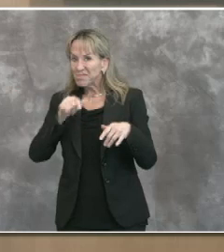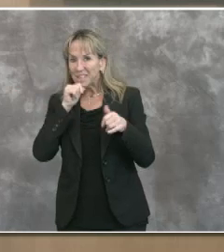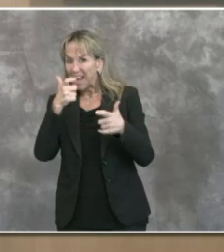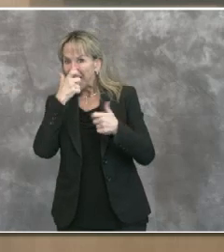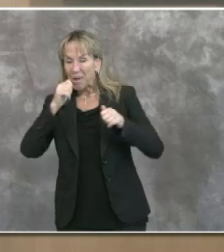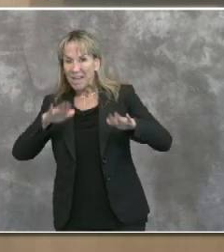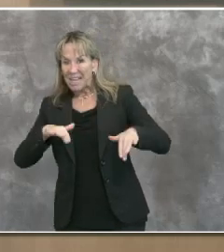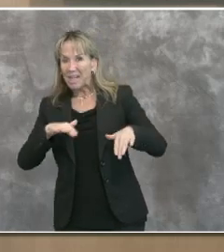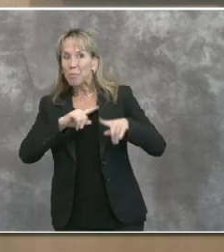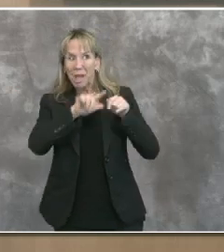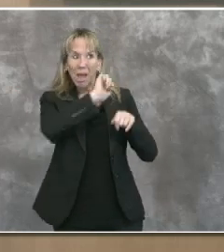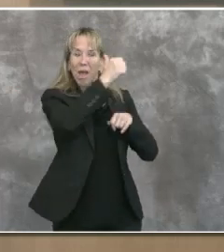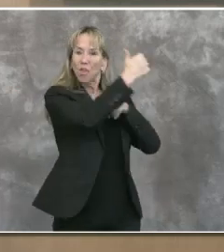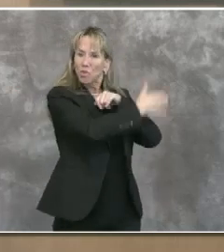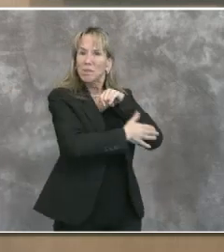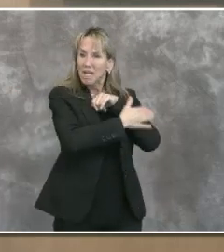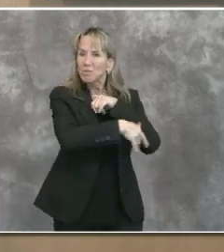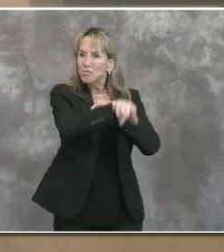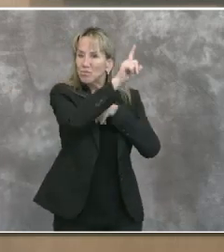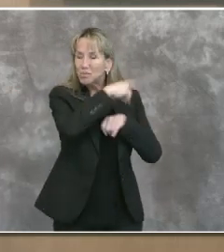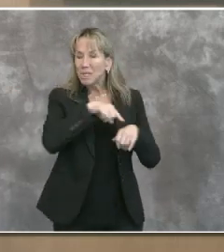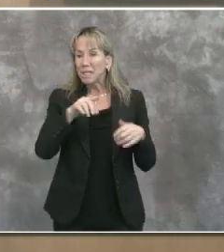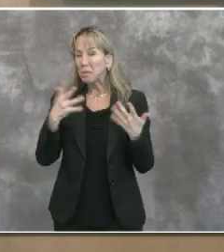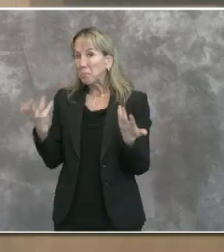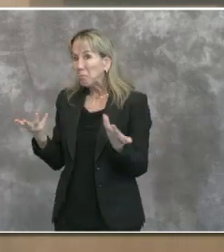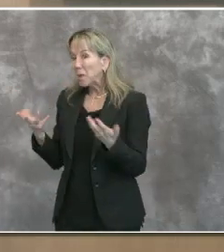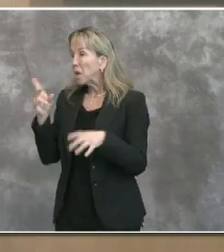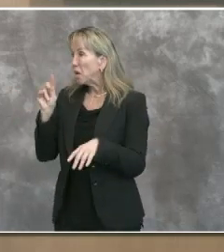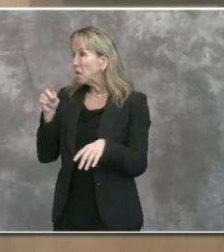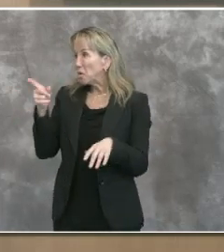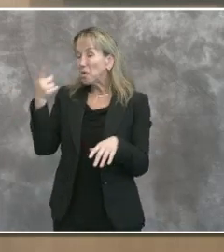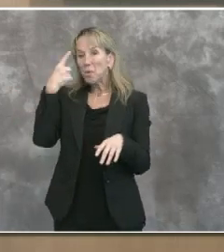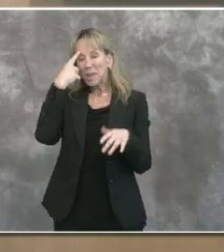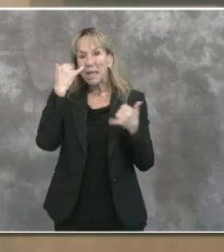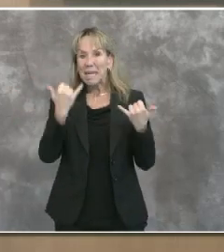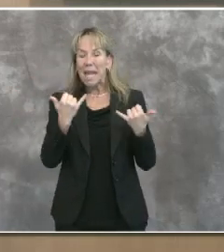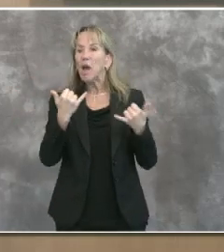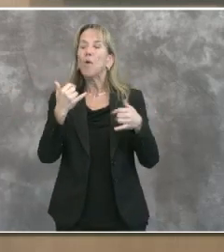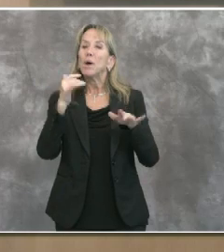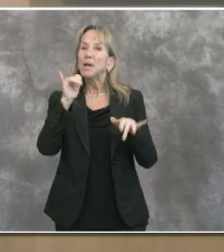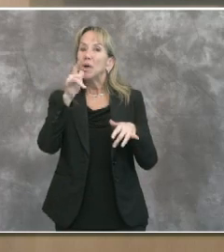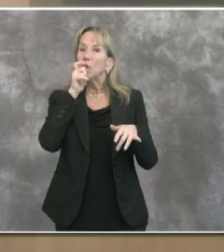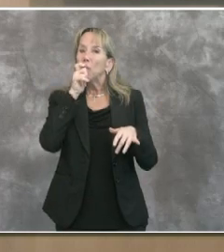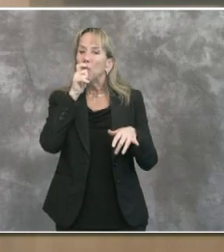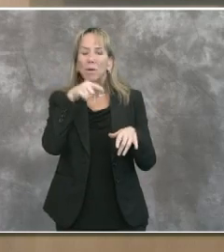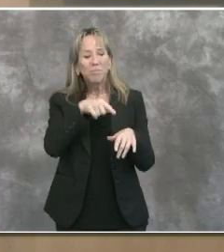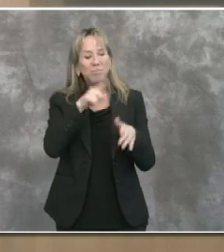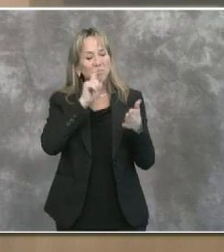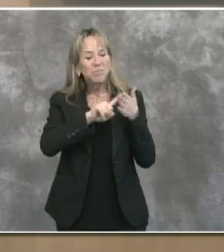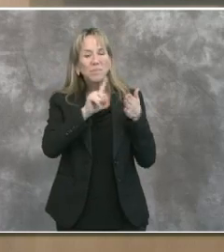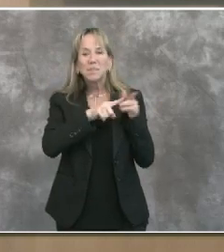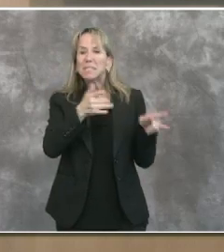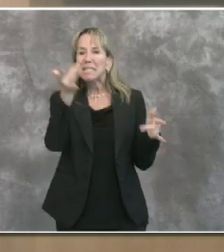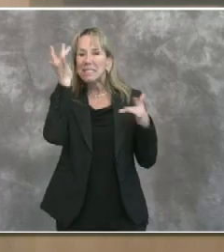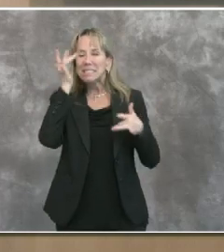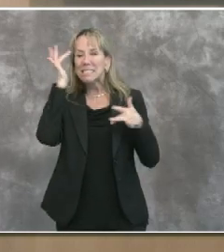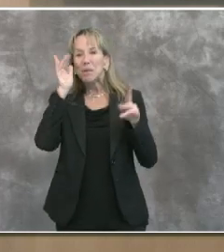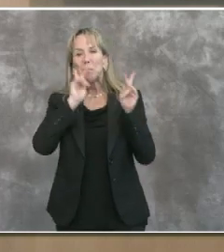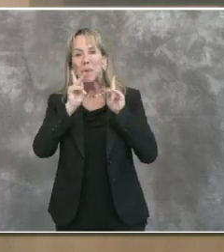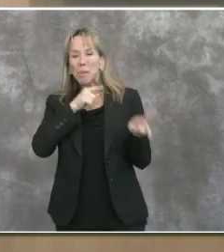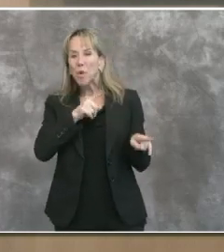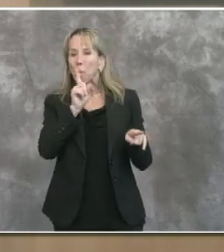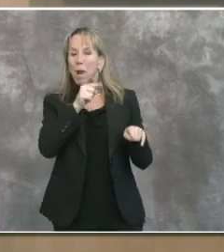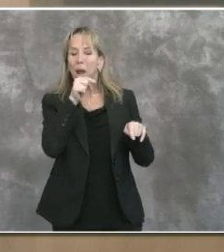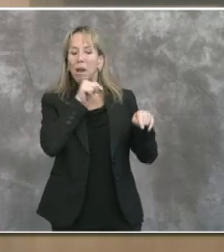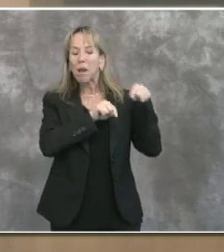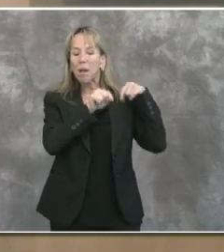you believe the approximately 100 people who are currently working on retracing the steps of sick patients will be adequate over the long term